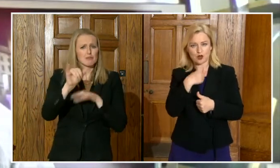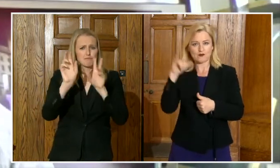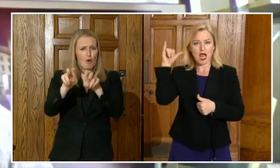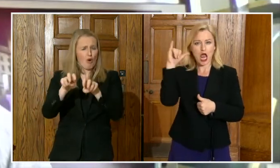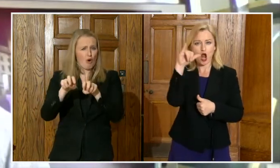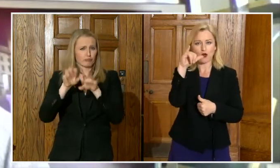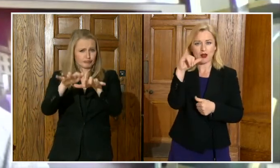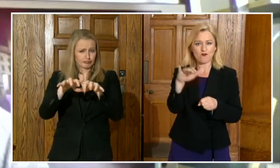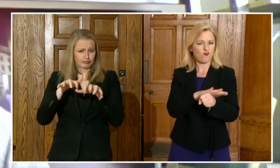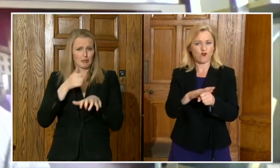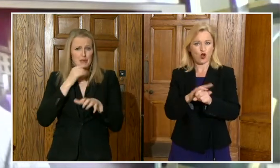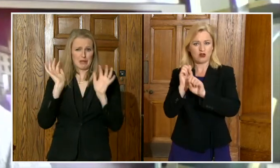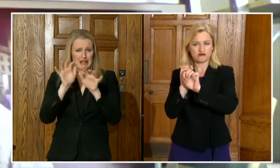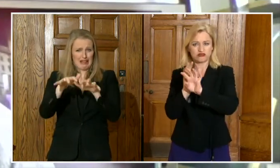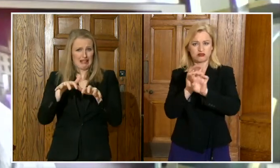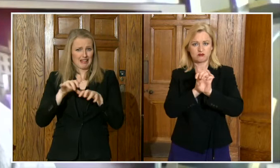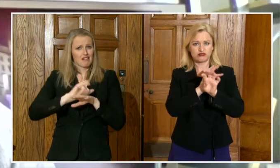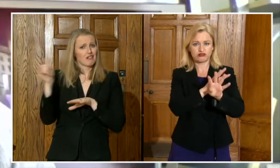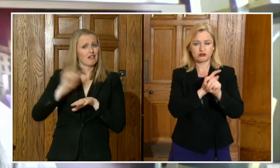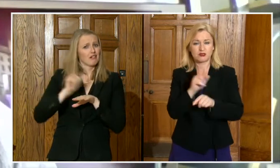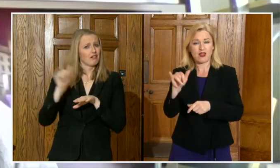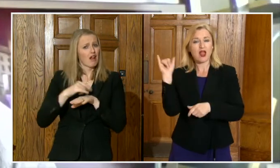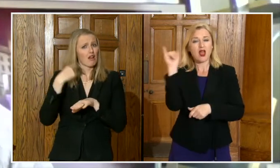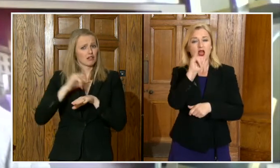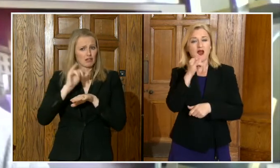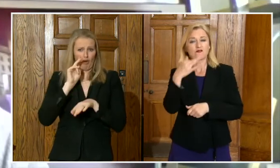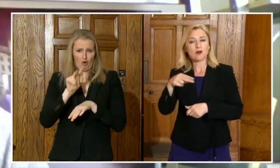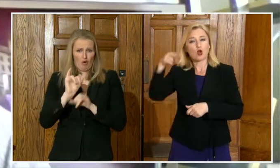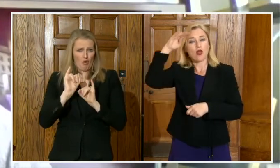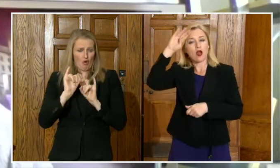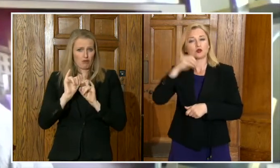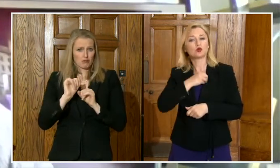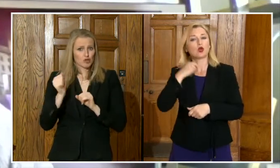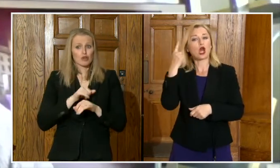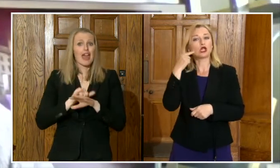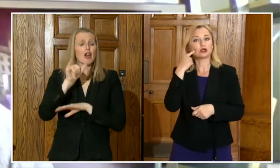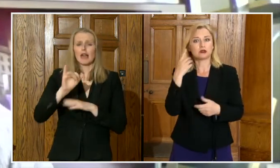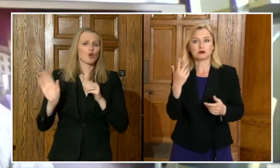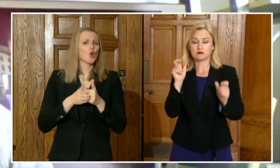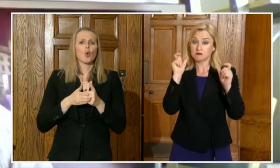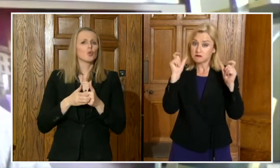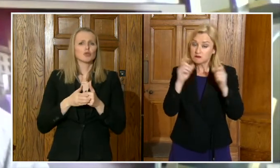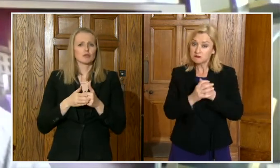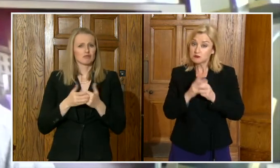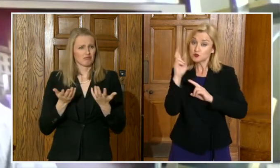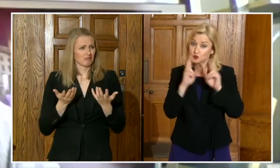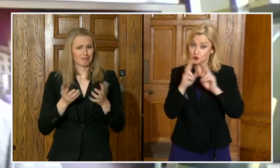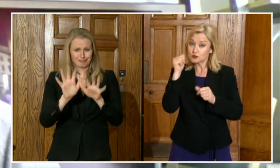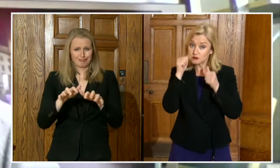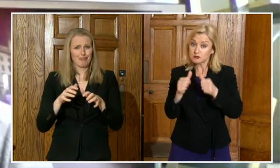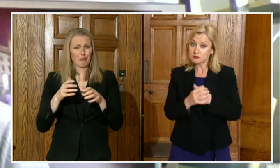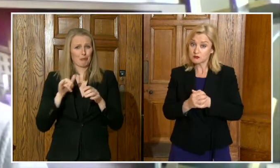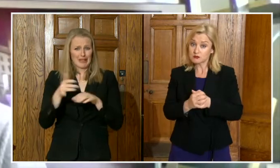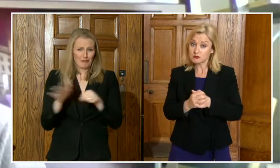passengers travelling between Northern Ireland and London? Should our airlines and airports be allowed to operate in this way,